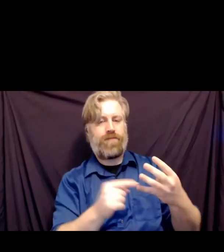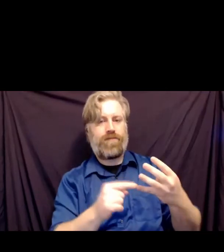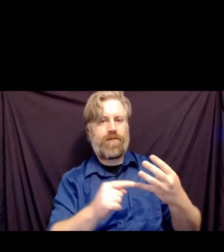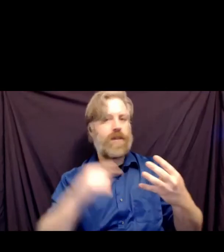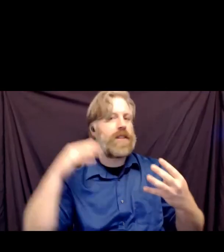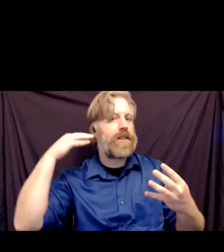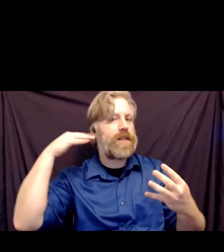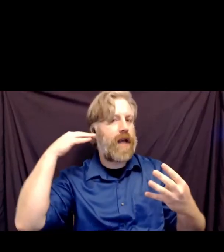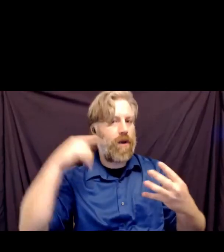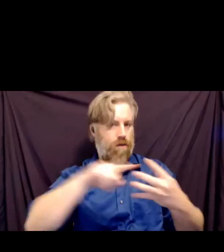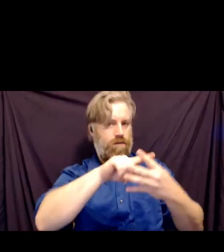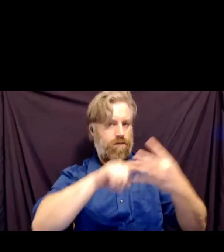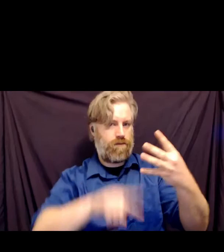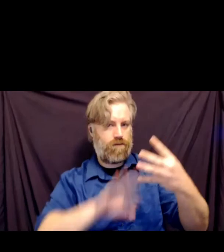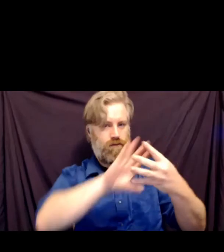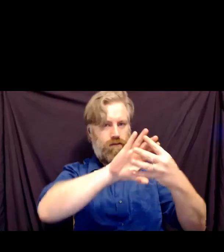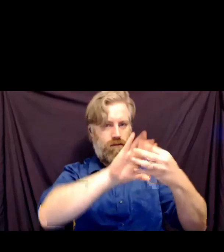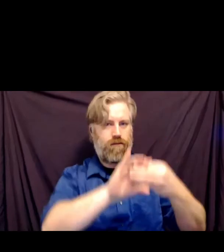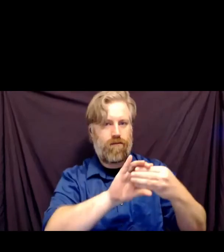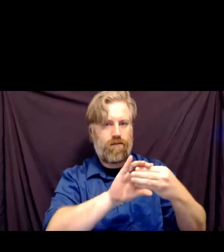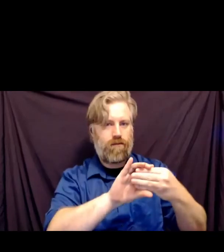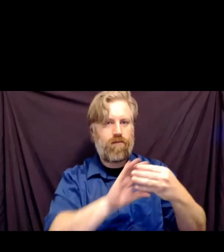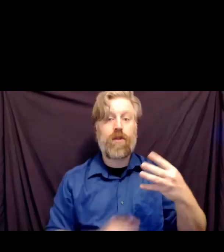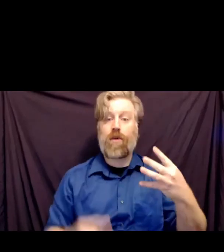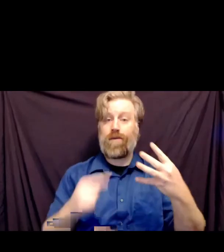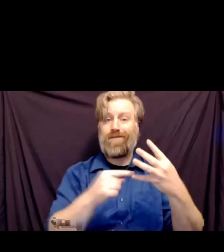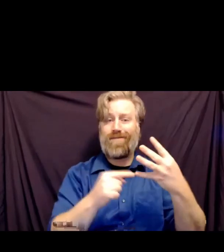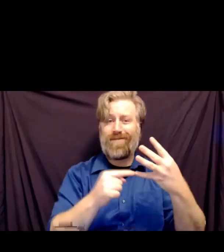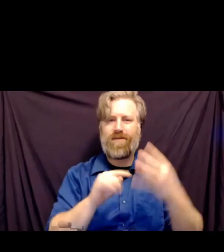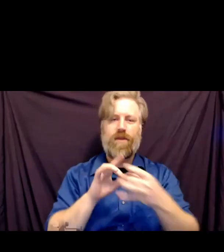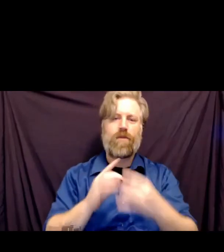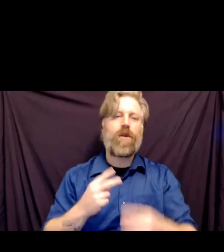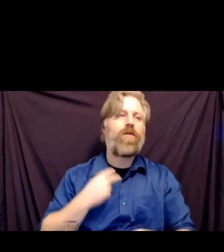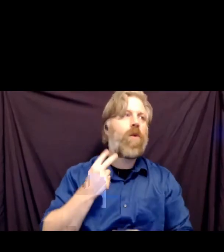component. And that has to do with our voice and music and